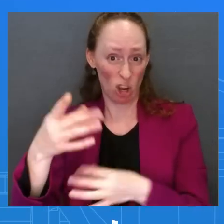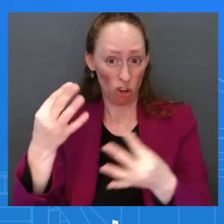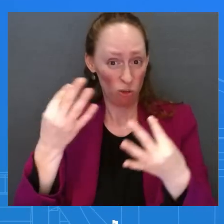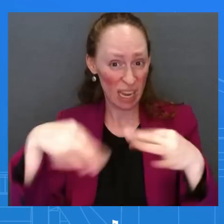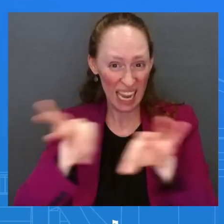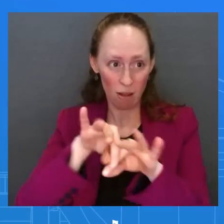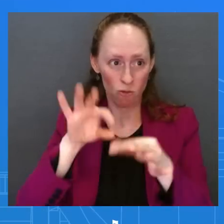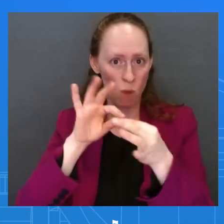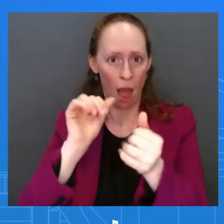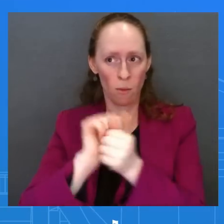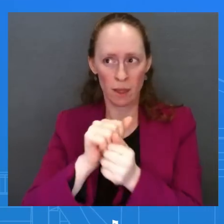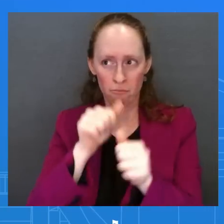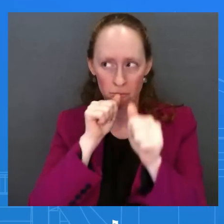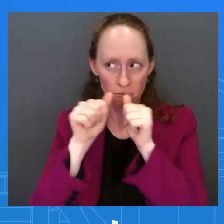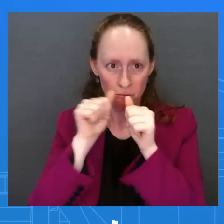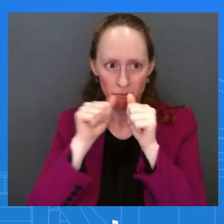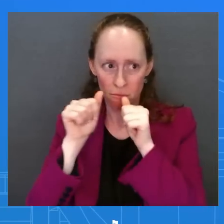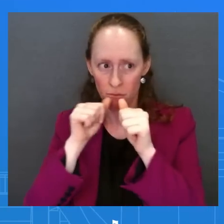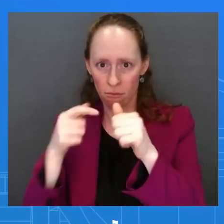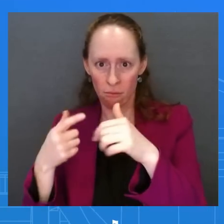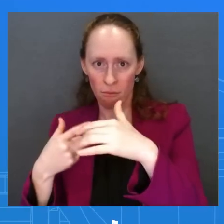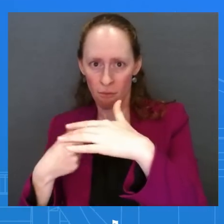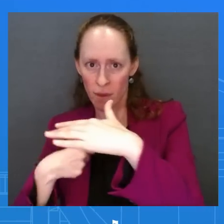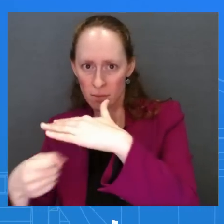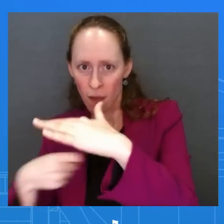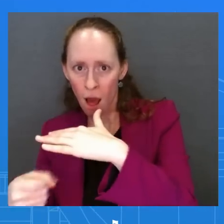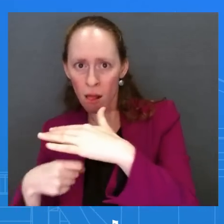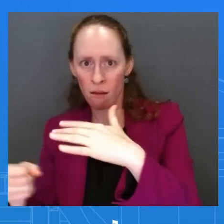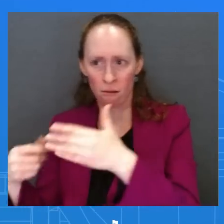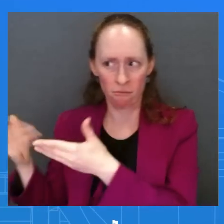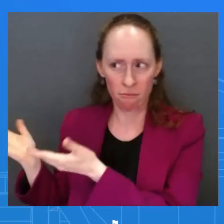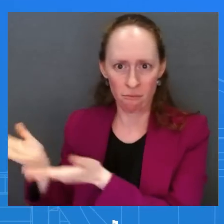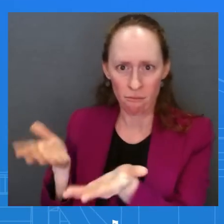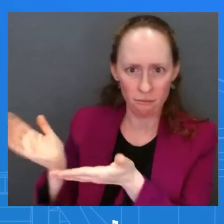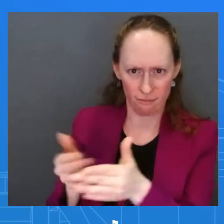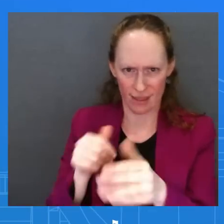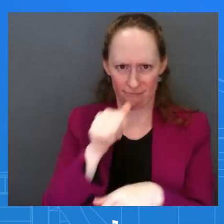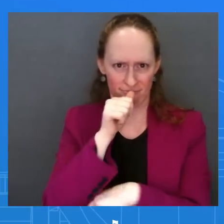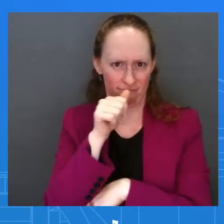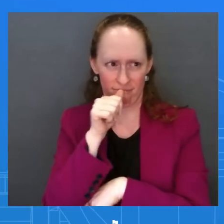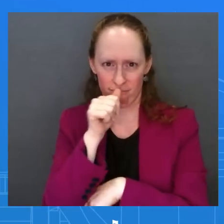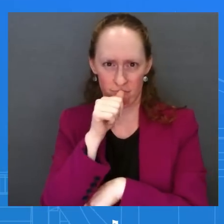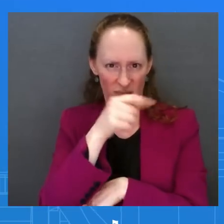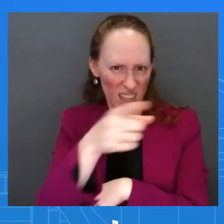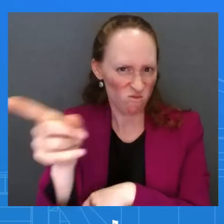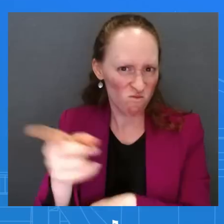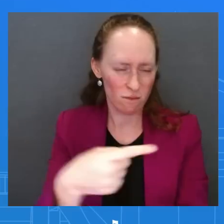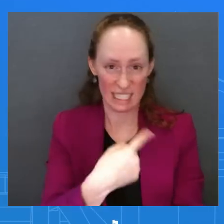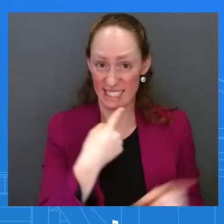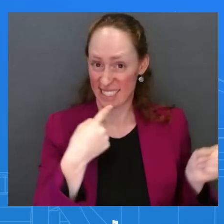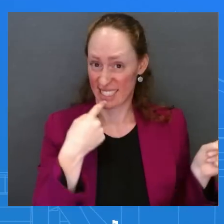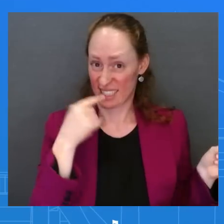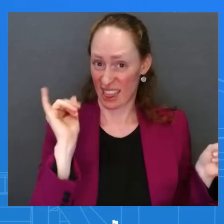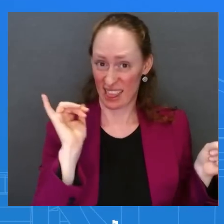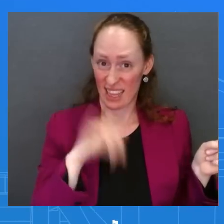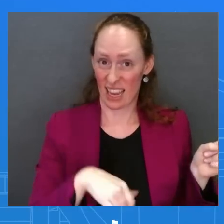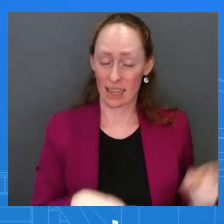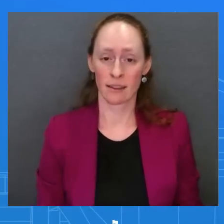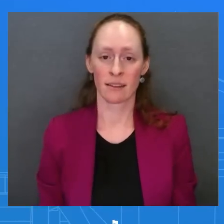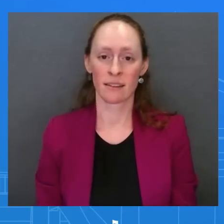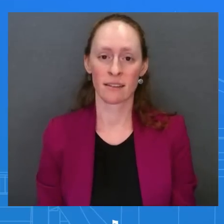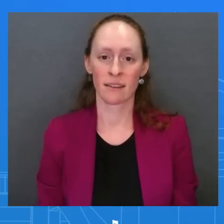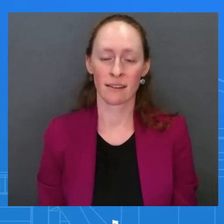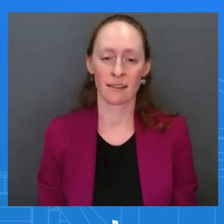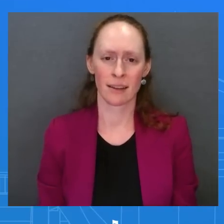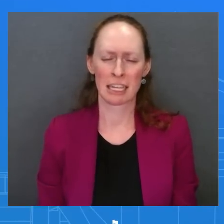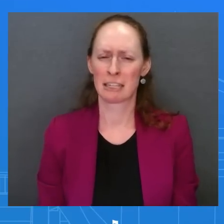he's also a candidate, so I'm bound by the Hatch Act, so I'm going to be incredibly careful, and I'm not going to comment on campaign matters. What I can